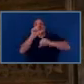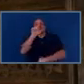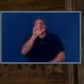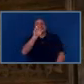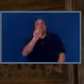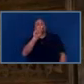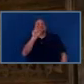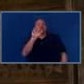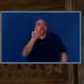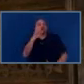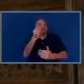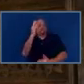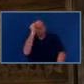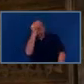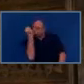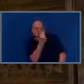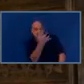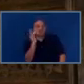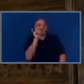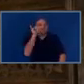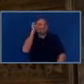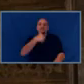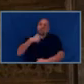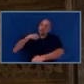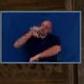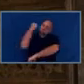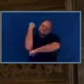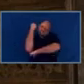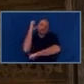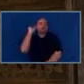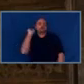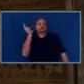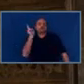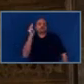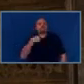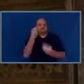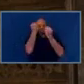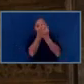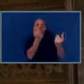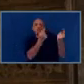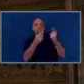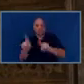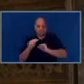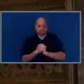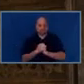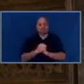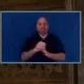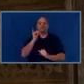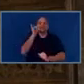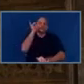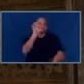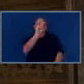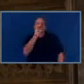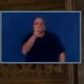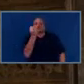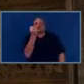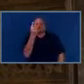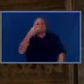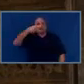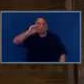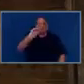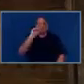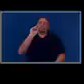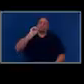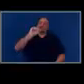heard, we made history yesterday. So let's bring you up to speed. At 6:12 p.m. Eastern Time, NASA attempted to collect